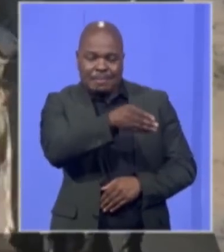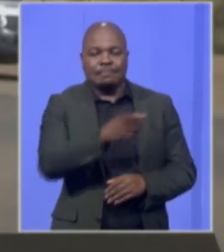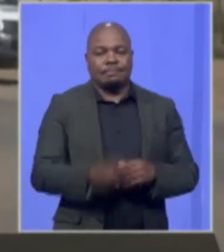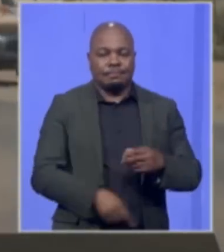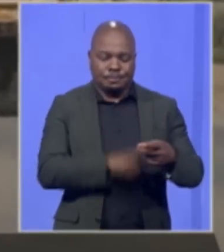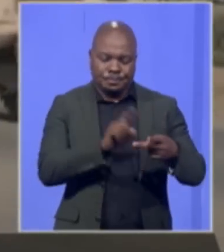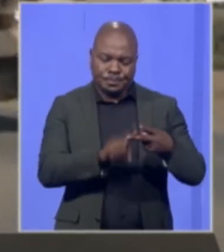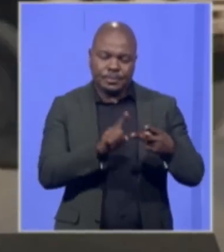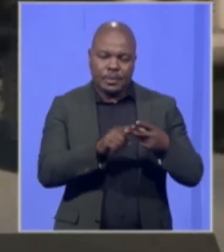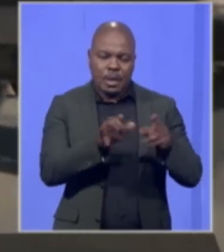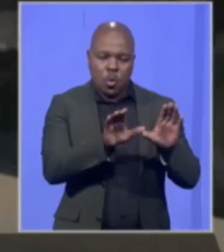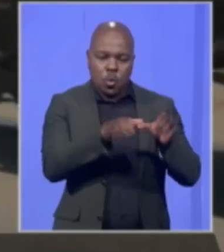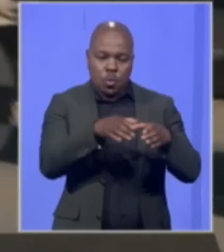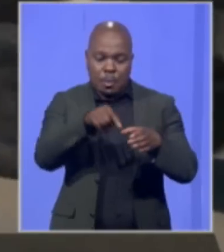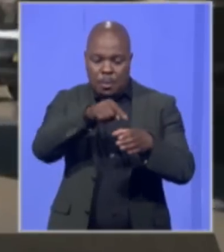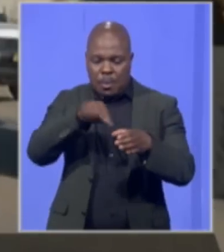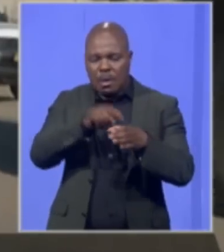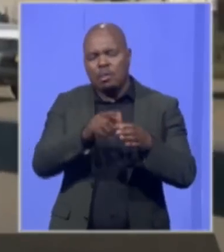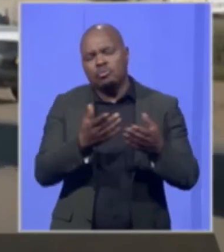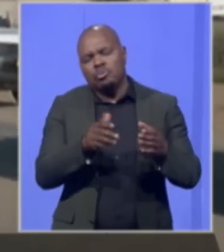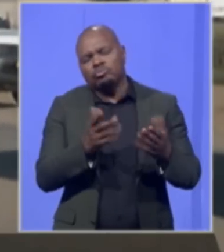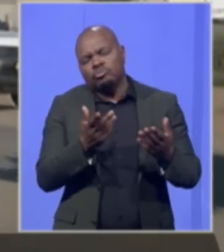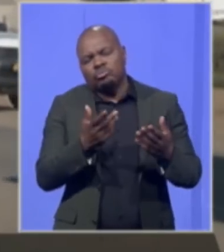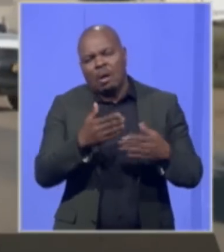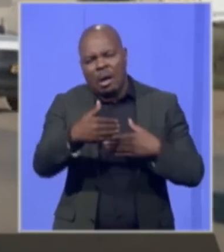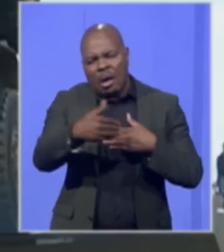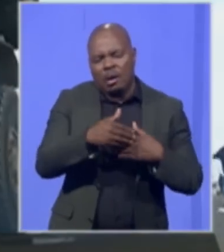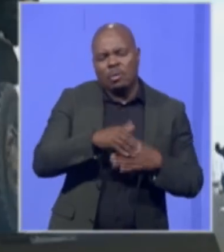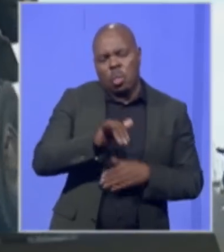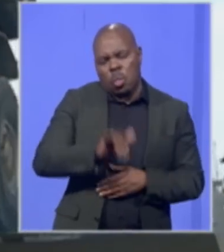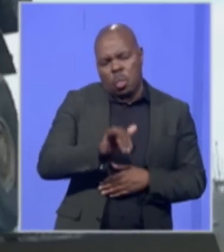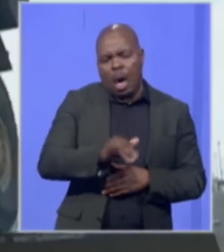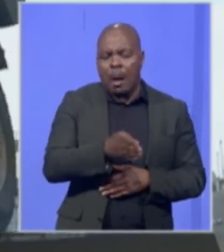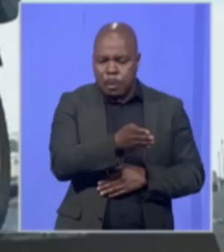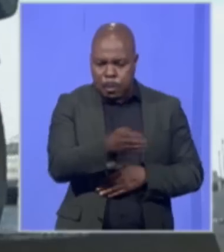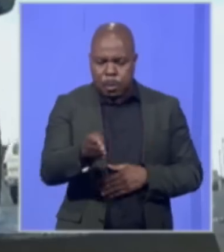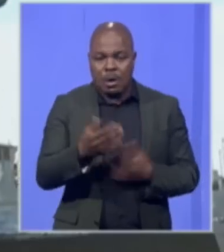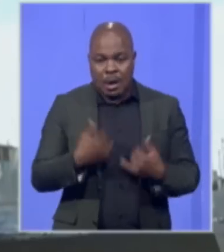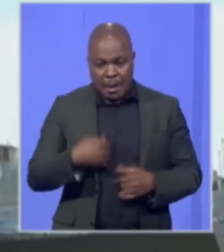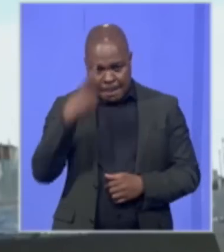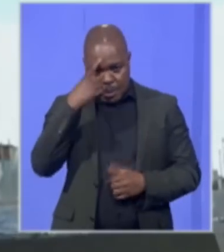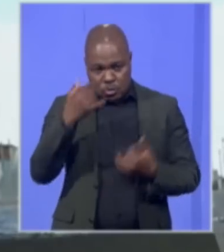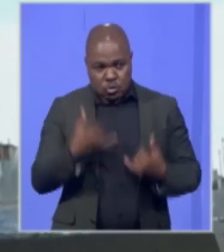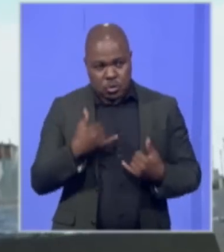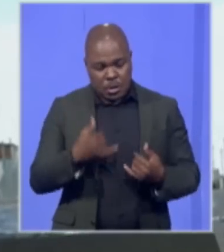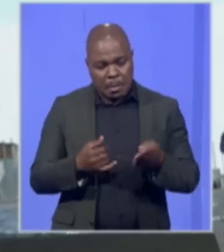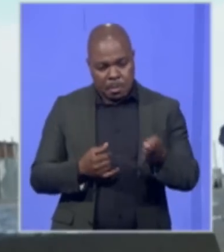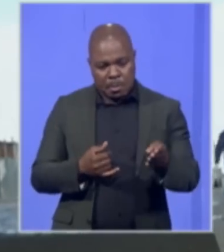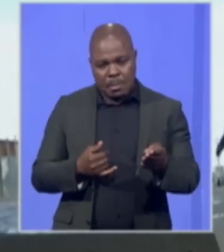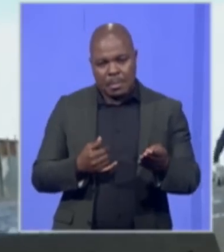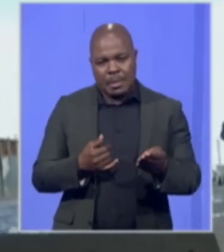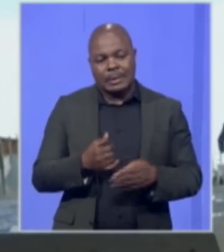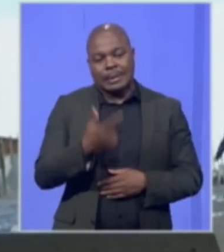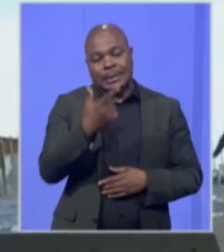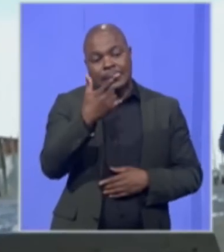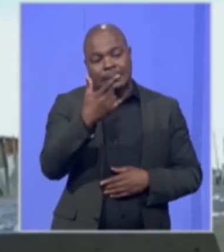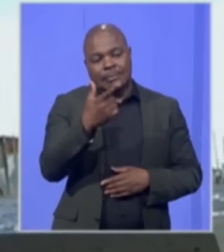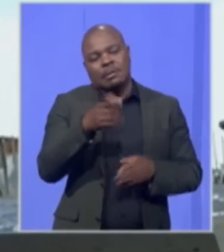we have other ones that are moderate, but they are being treated. I believe today we had 7